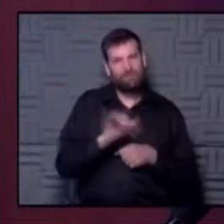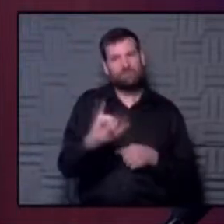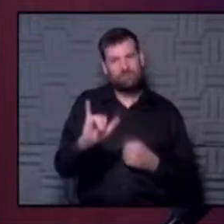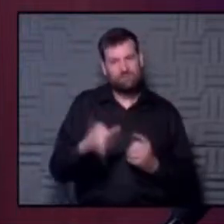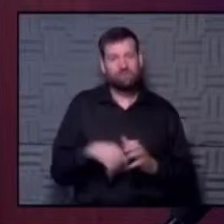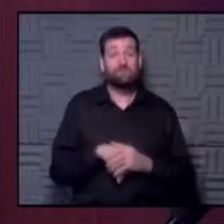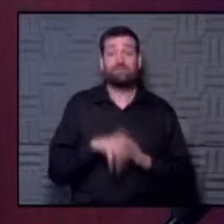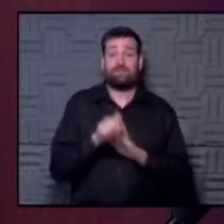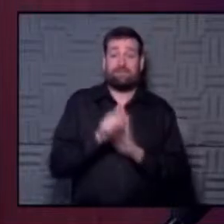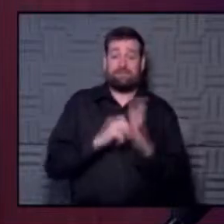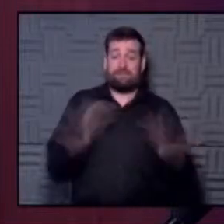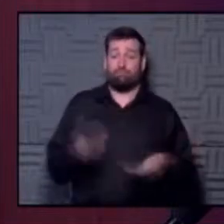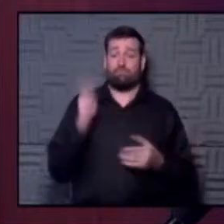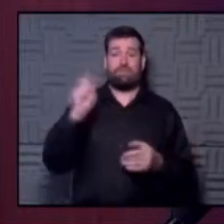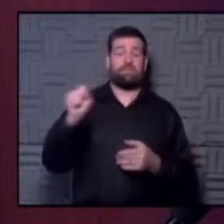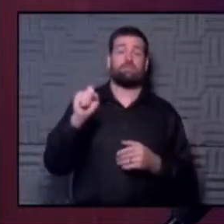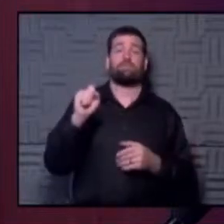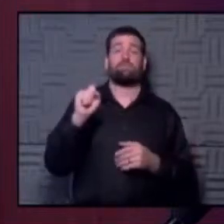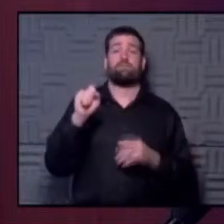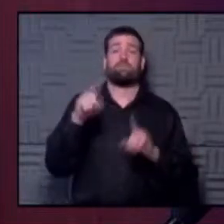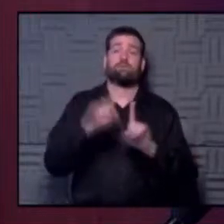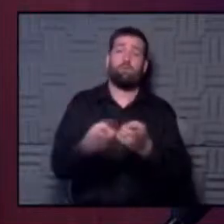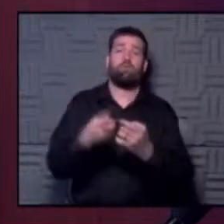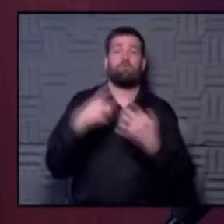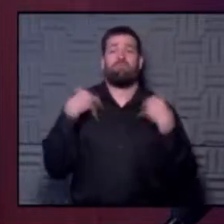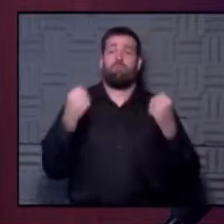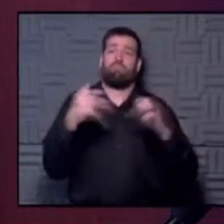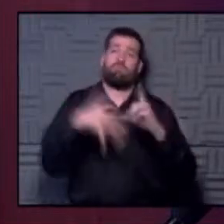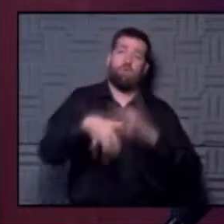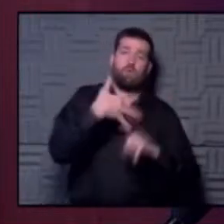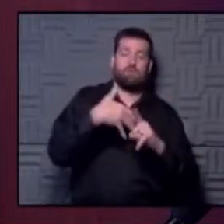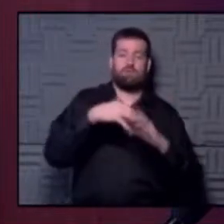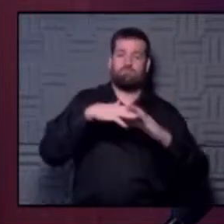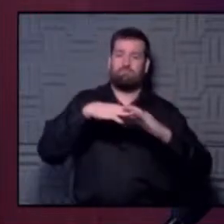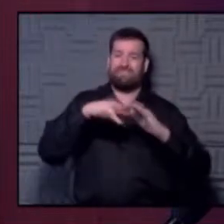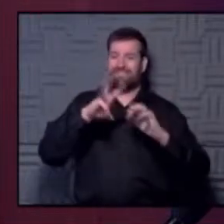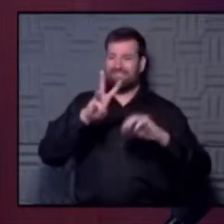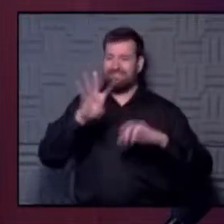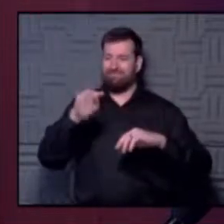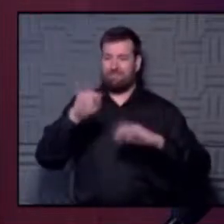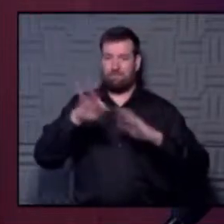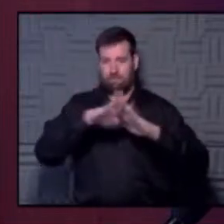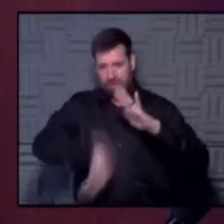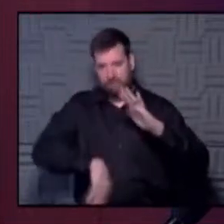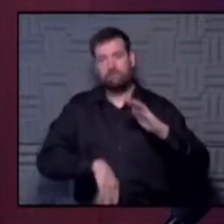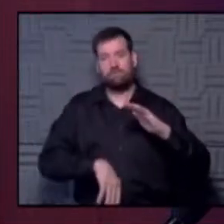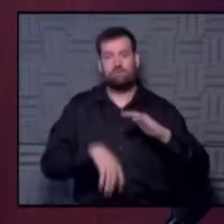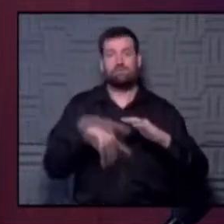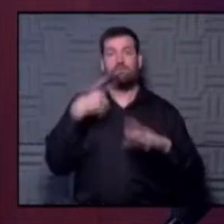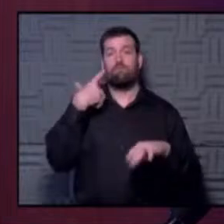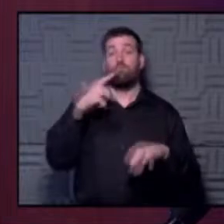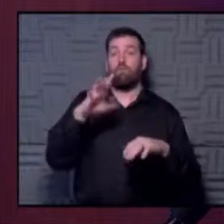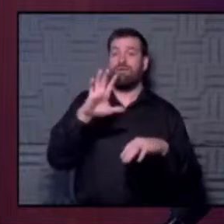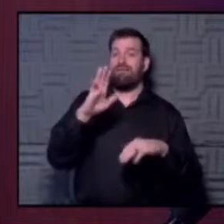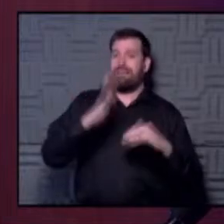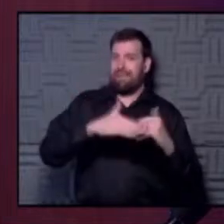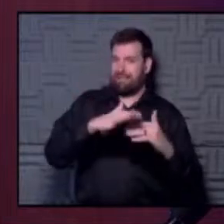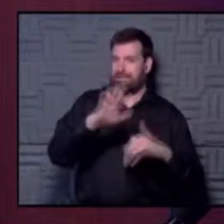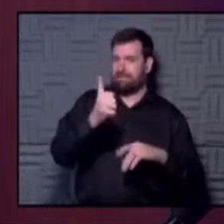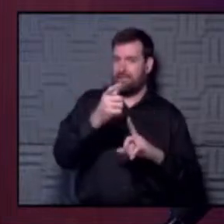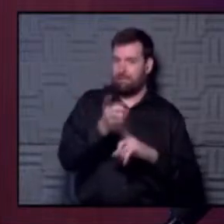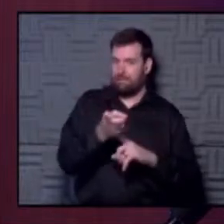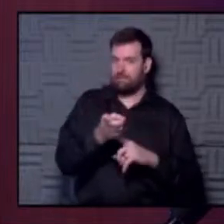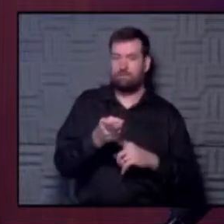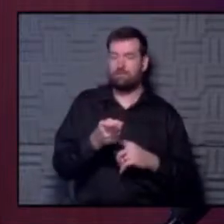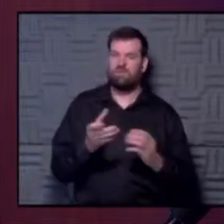So in the state of Kansas Department of Health and Environment uses less than 6 feet for greater than 10 minutes. And so they